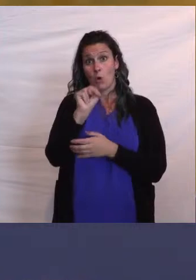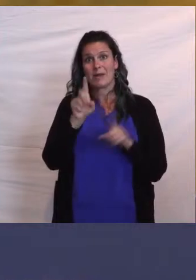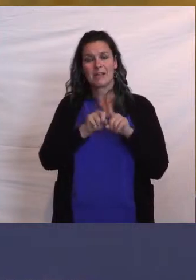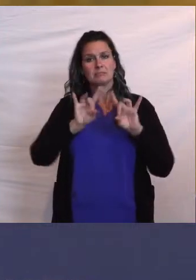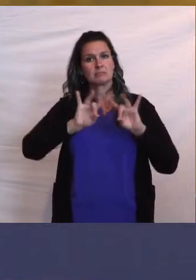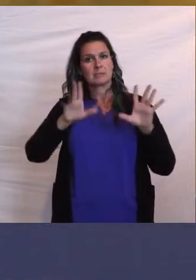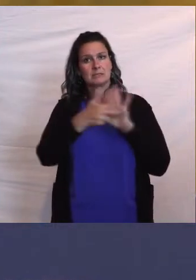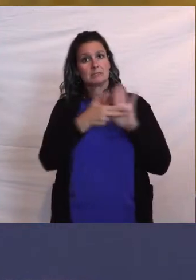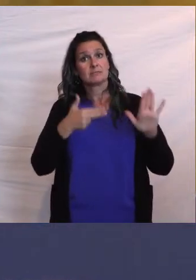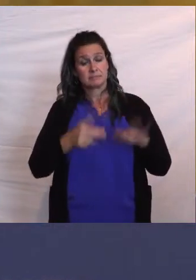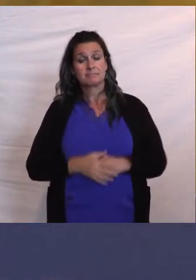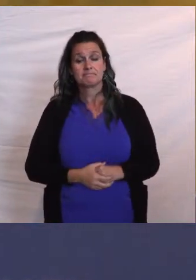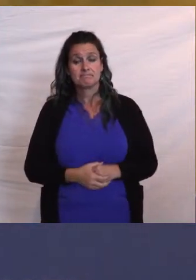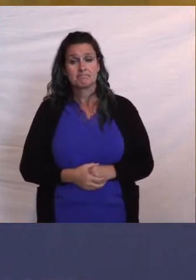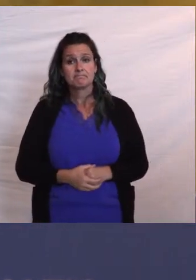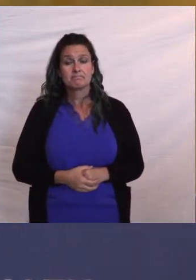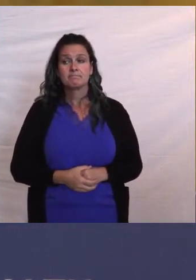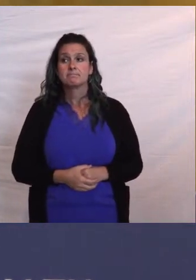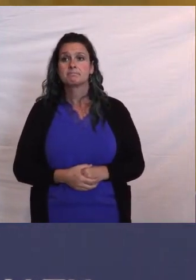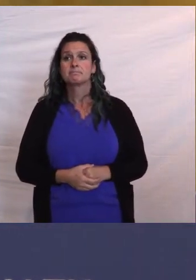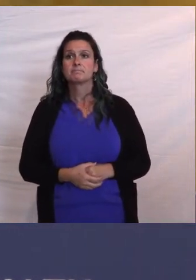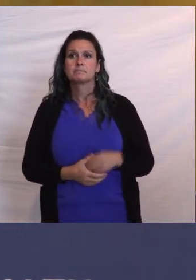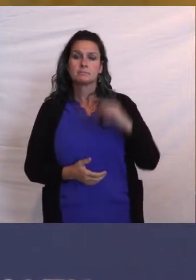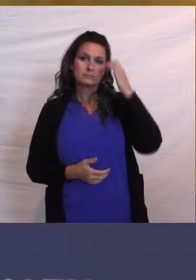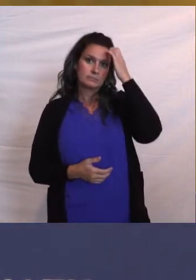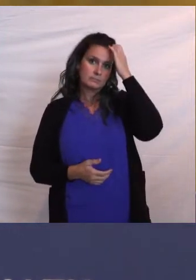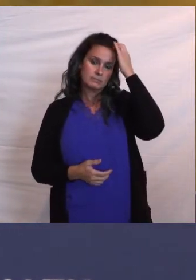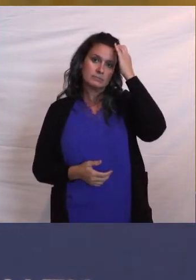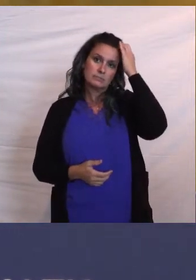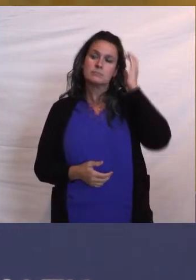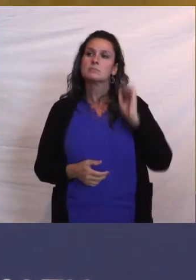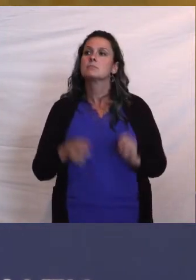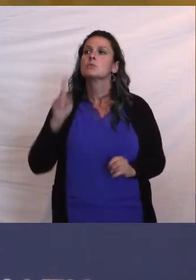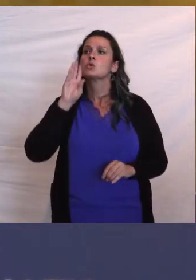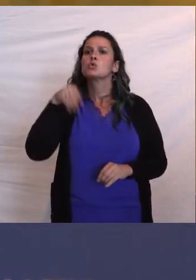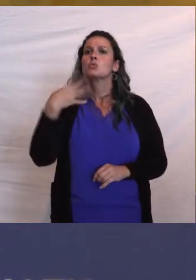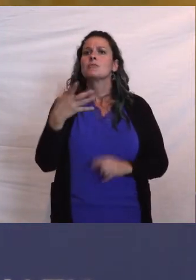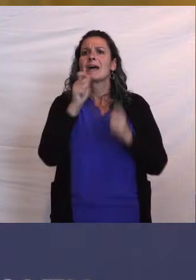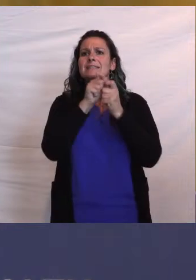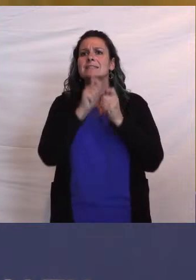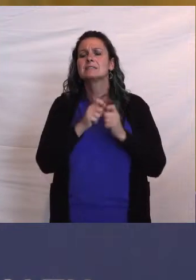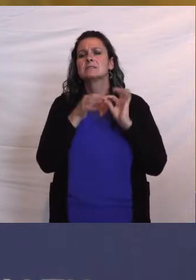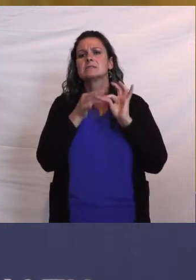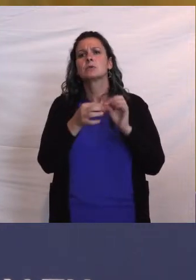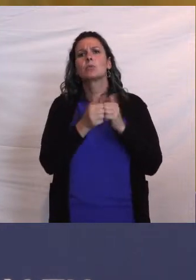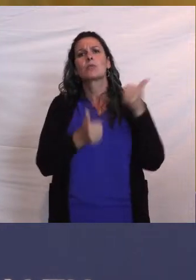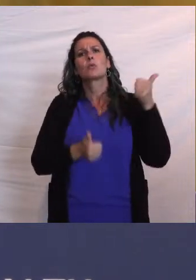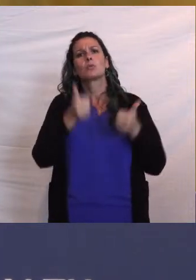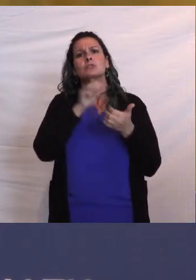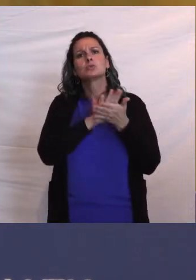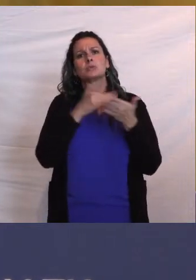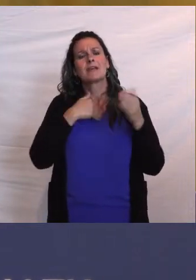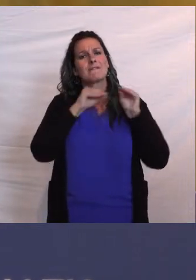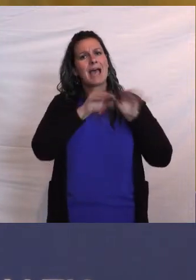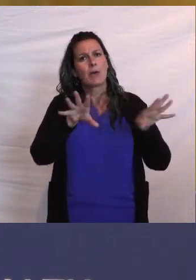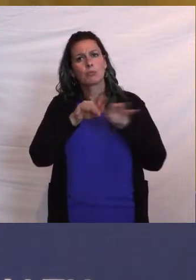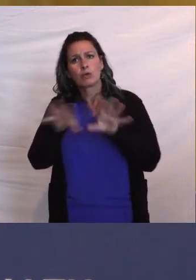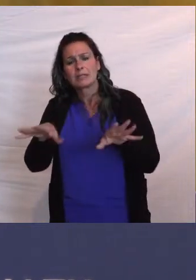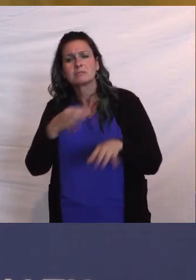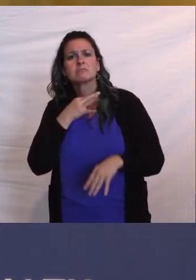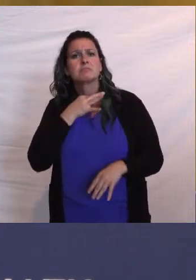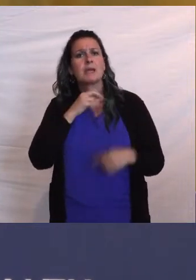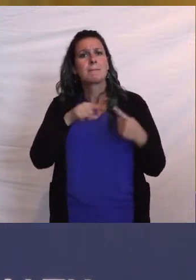very good step in the right direction. Cool. You provided some details on which schools had outbreaks. Do you have any details